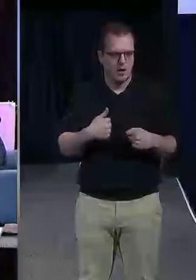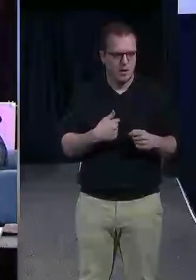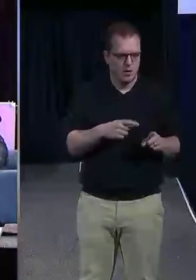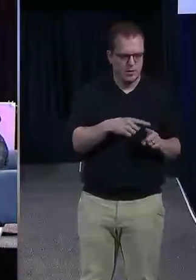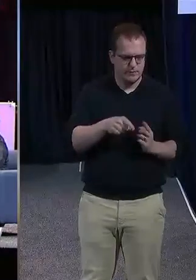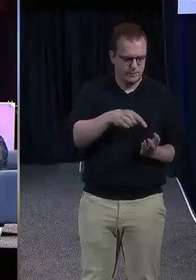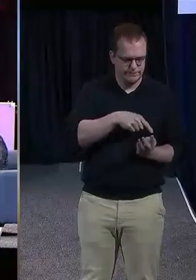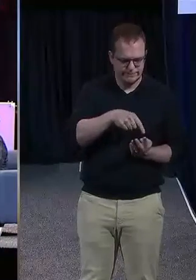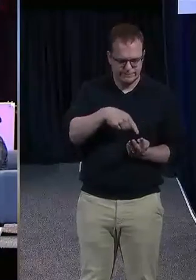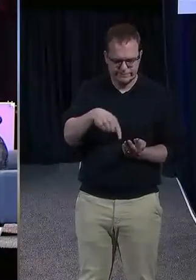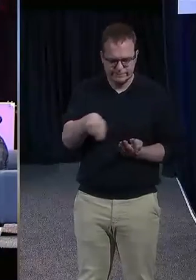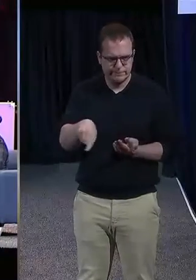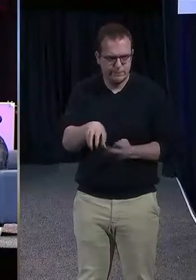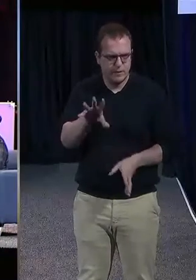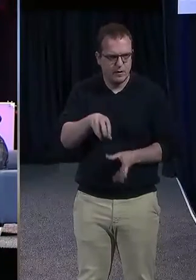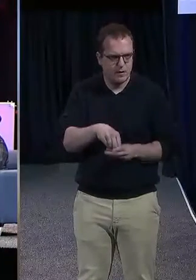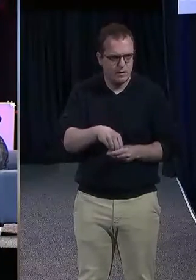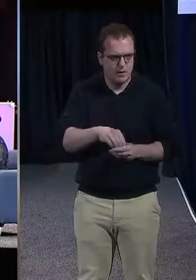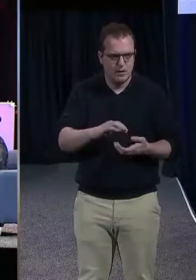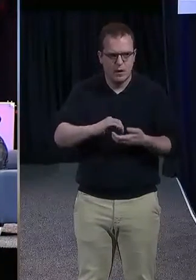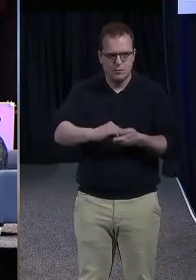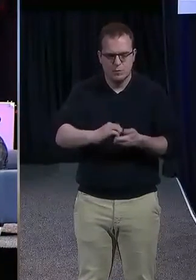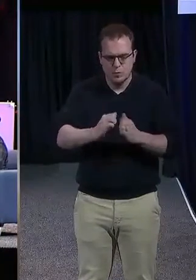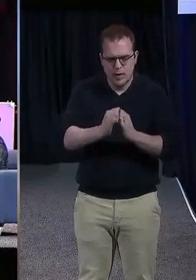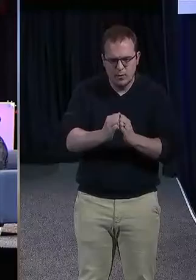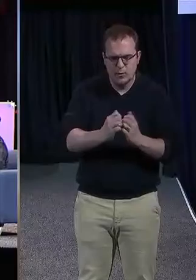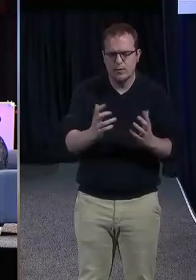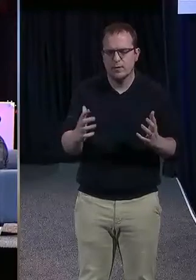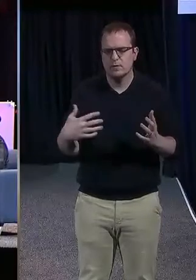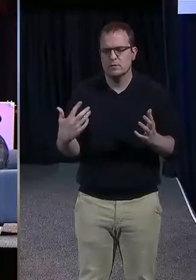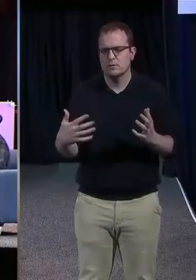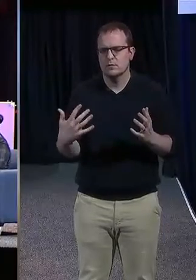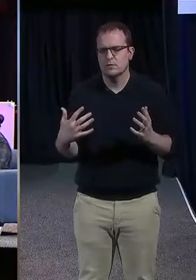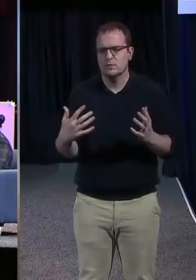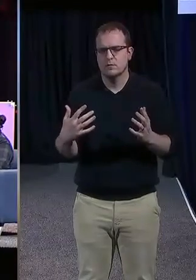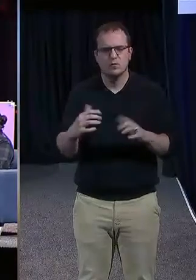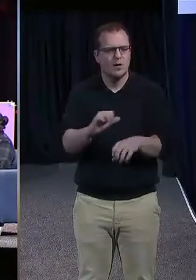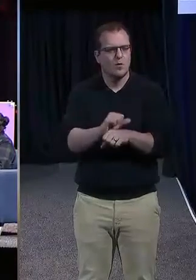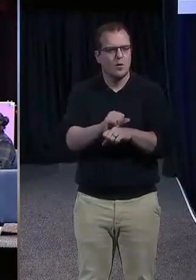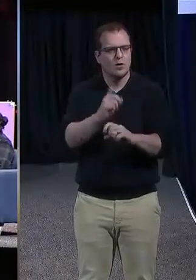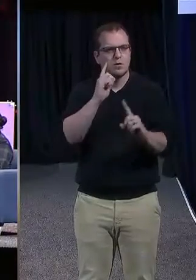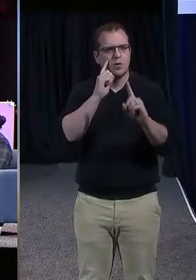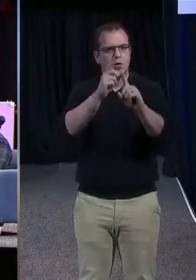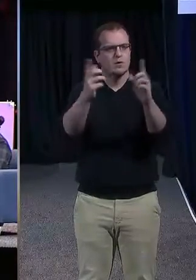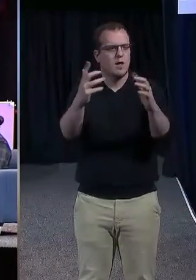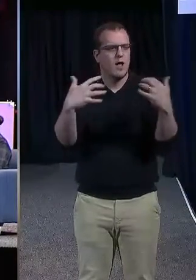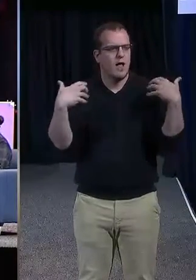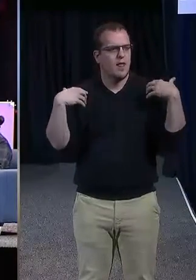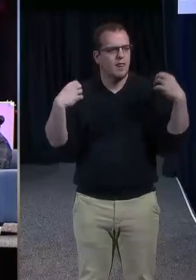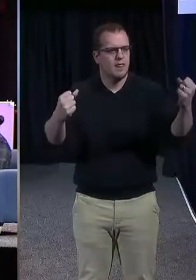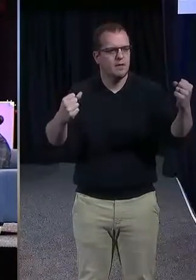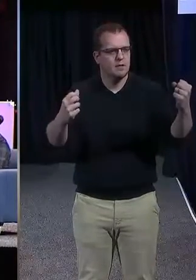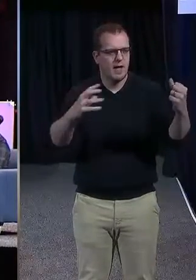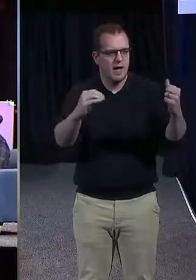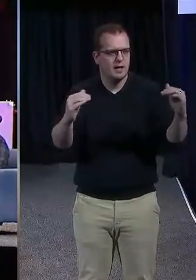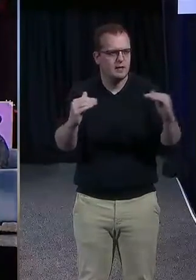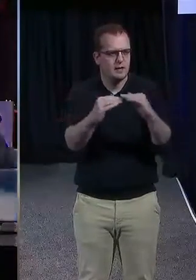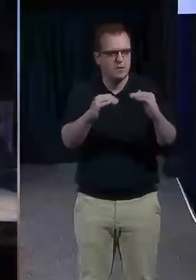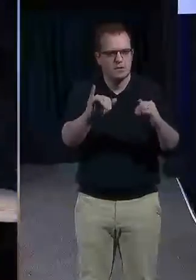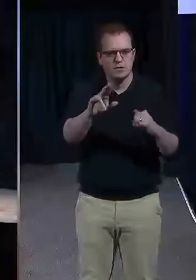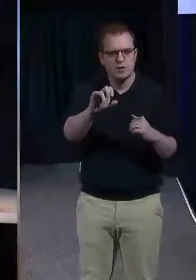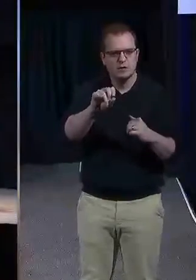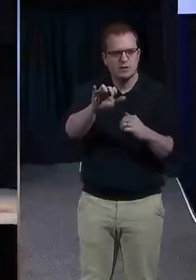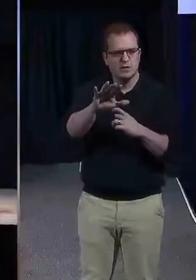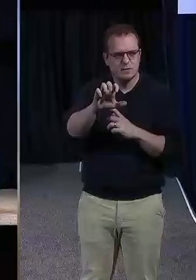together in ways that work towards health and justice and how